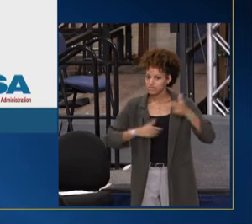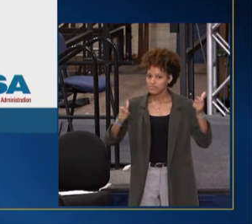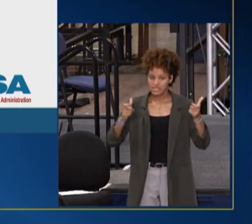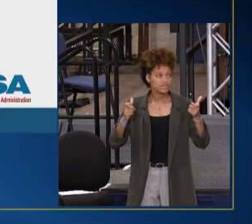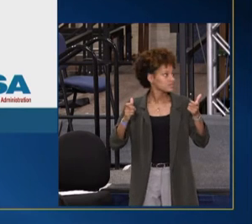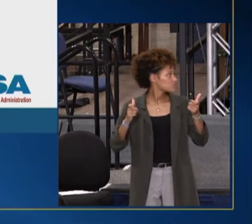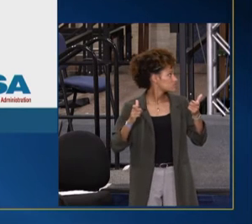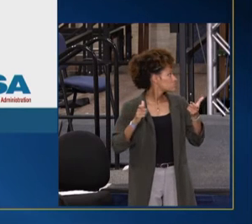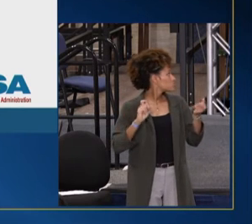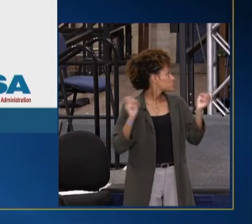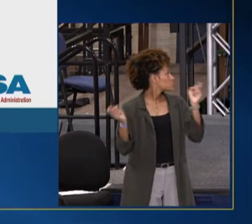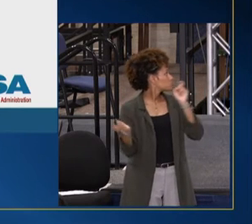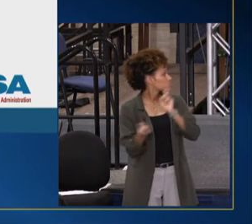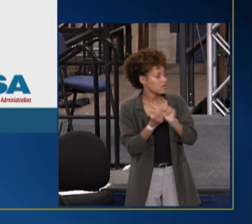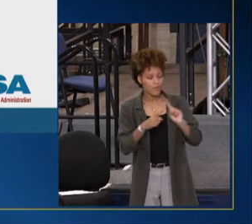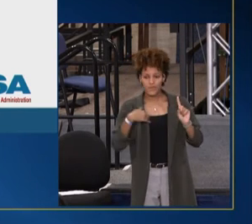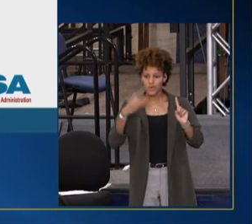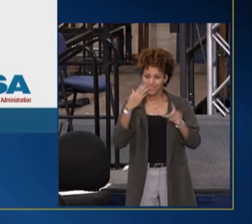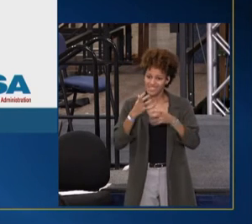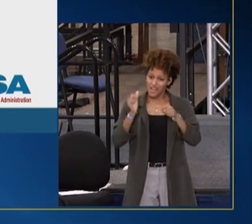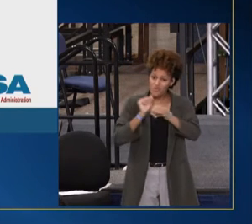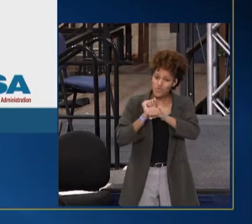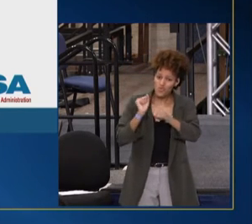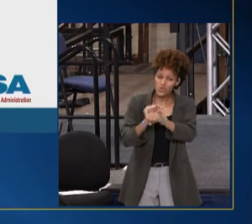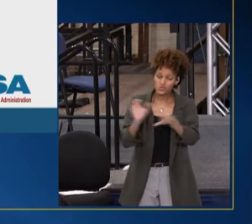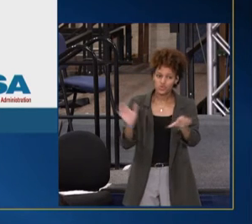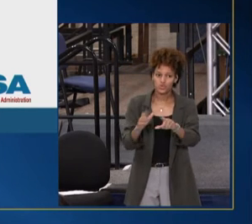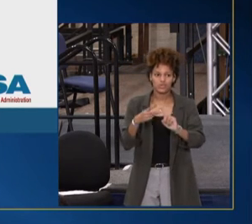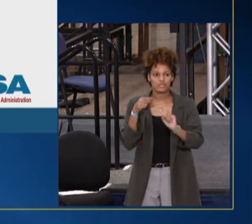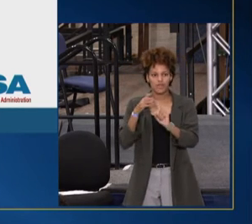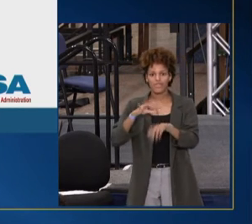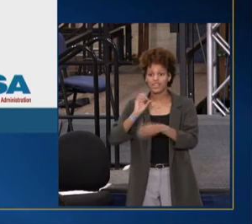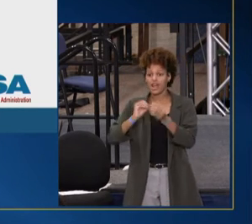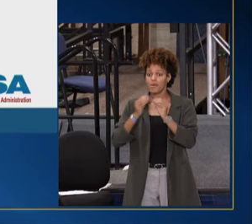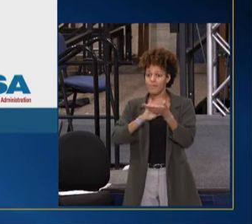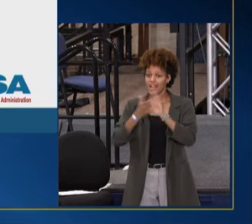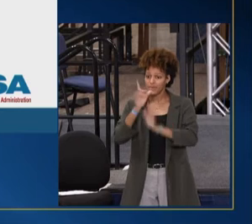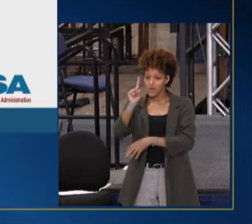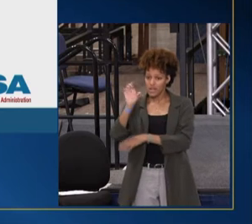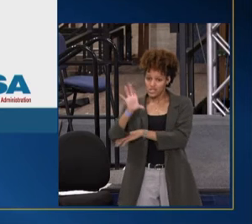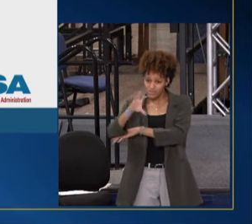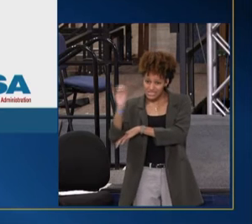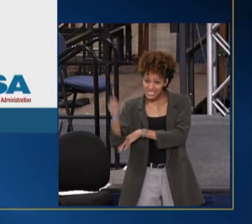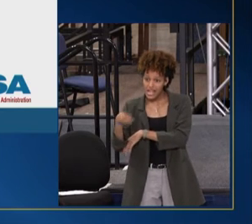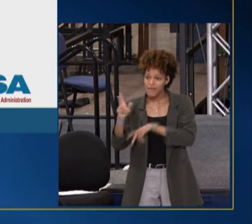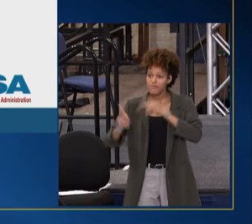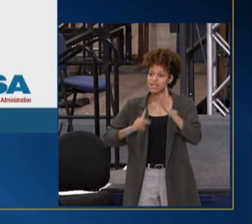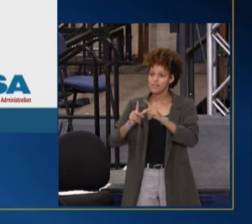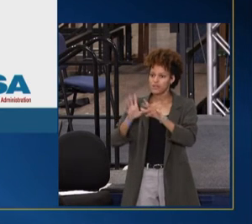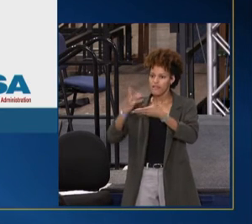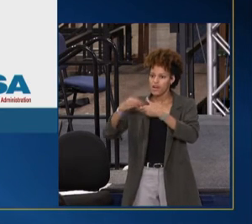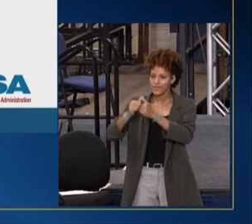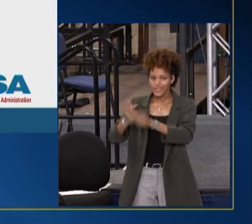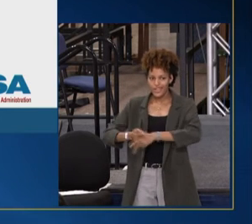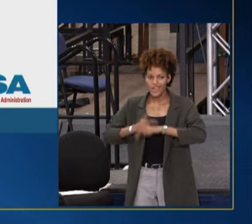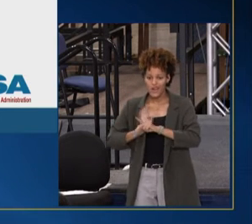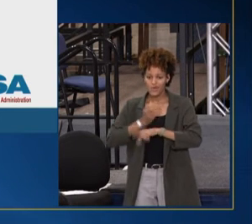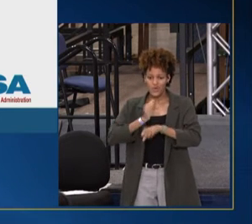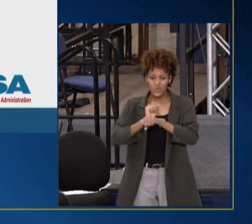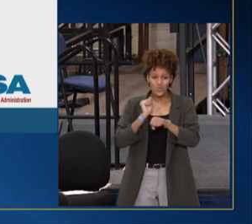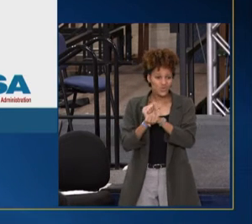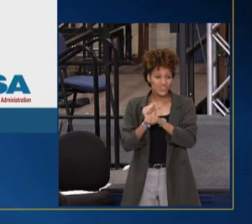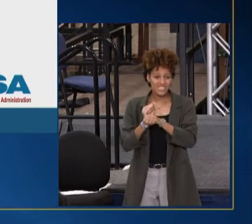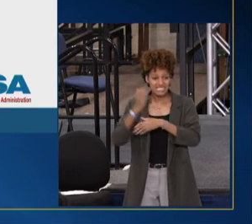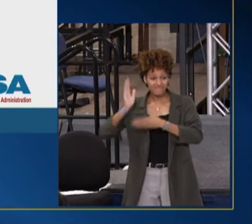we're quite proud of, but we know there is much more work to do. Until that number is 100%, until 100% are people engaged in care, our work is far from